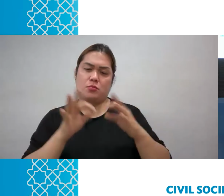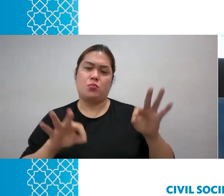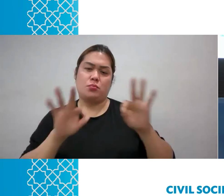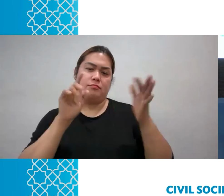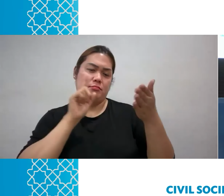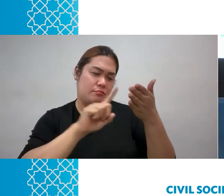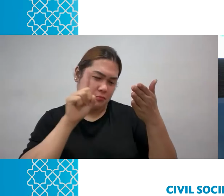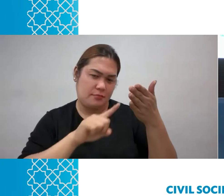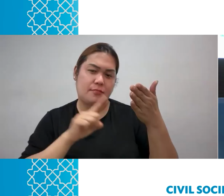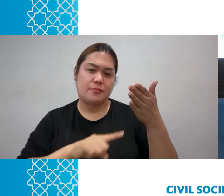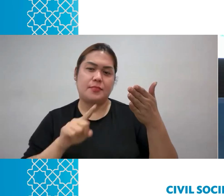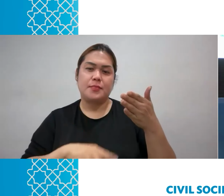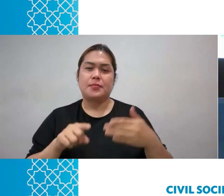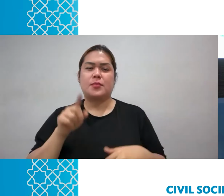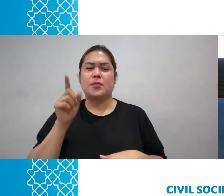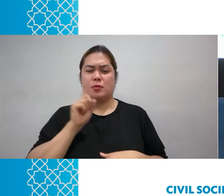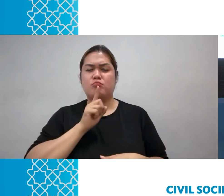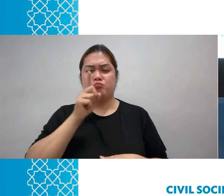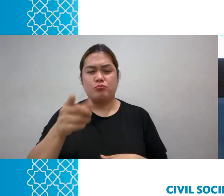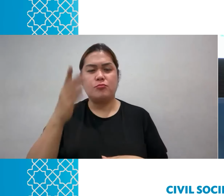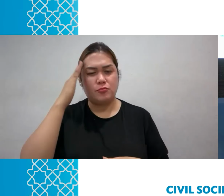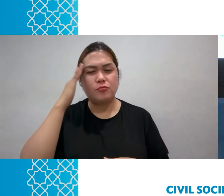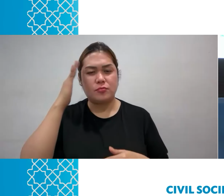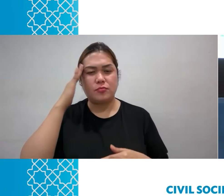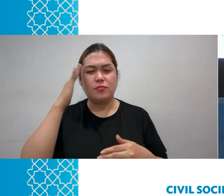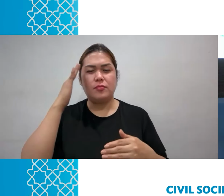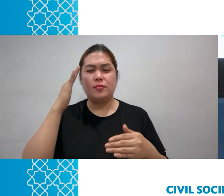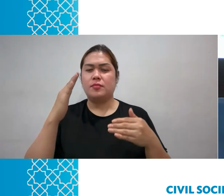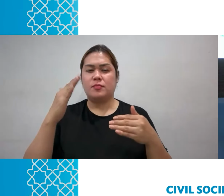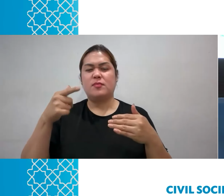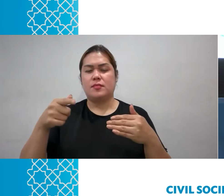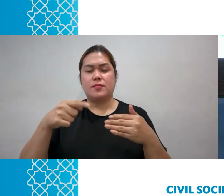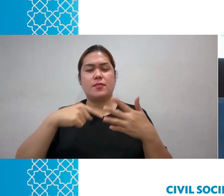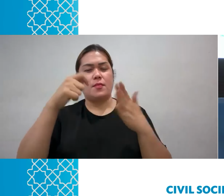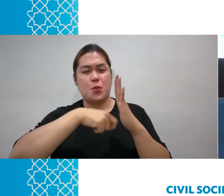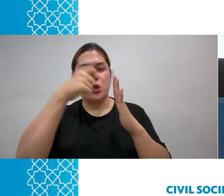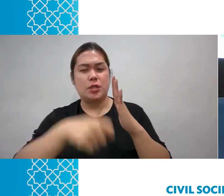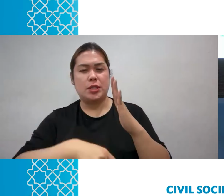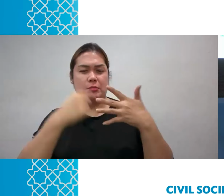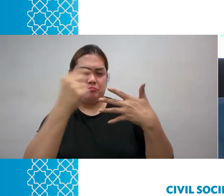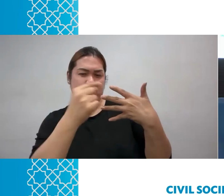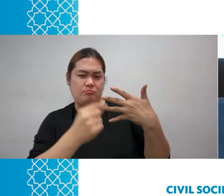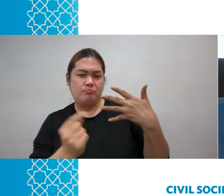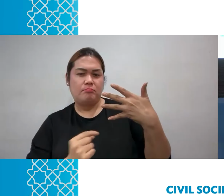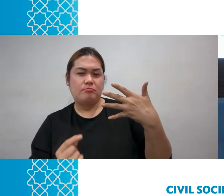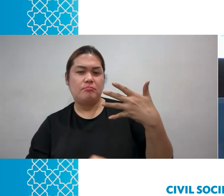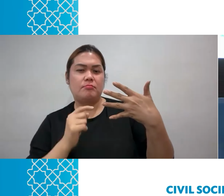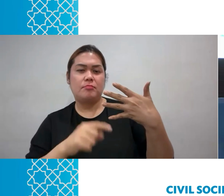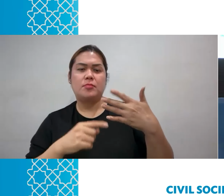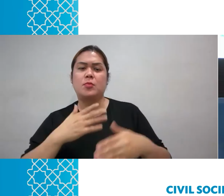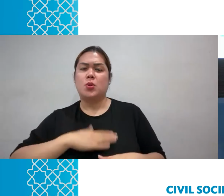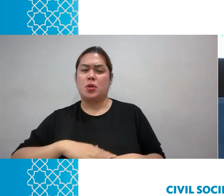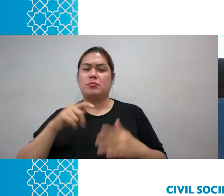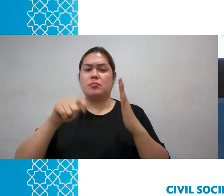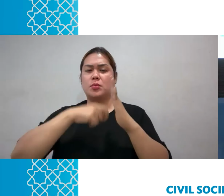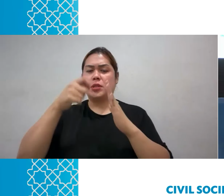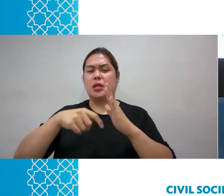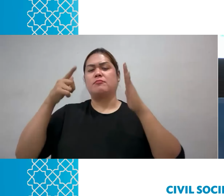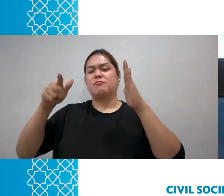the most complex projects in that area in our field are the projects of land administration and land